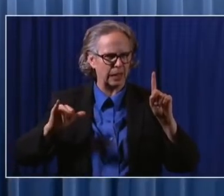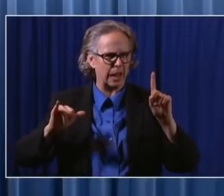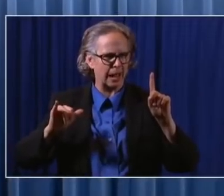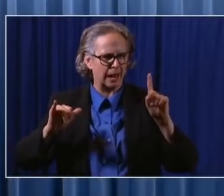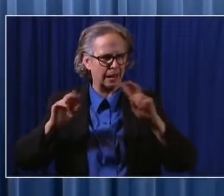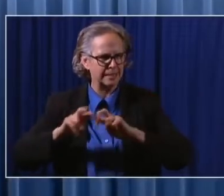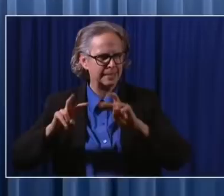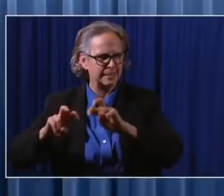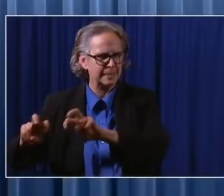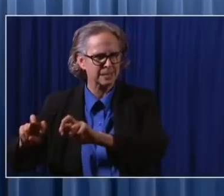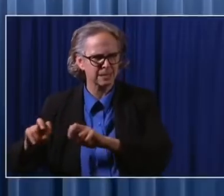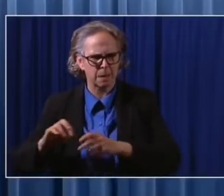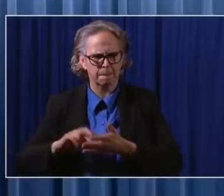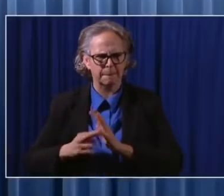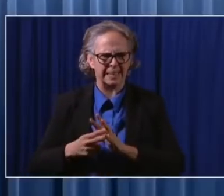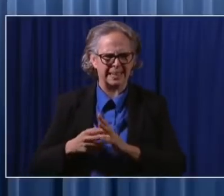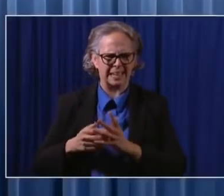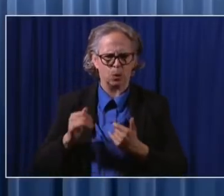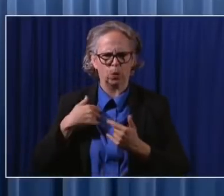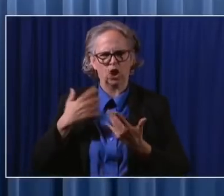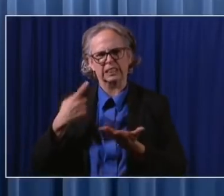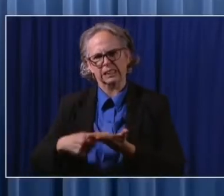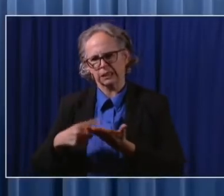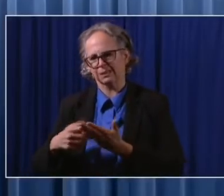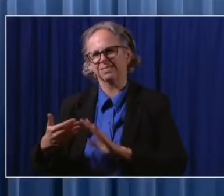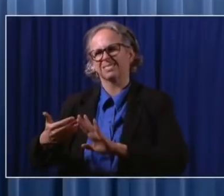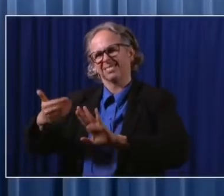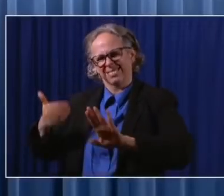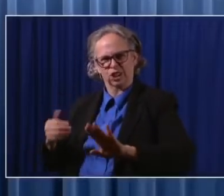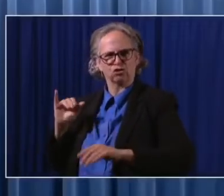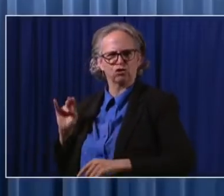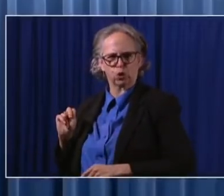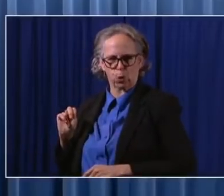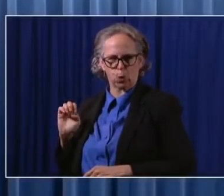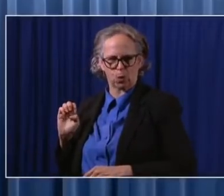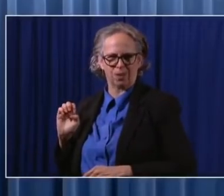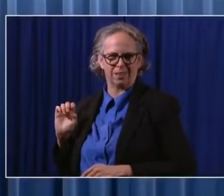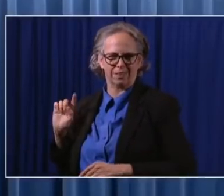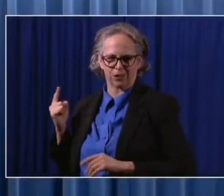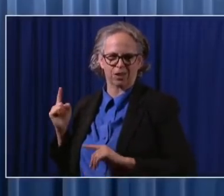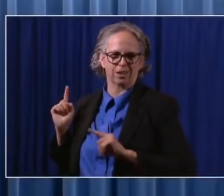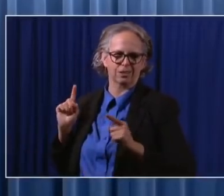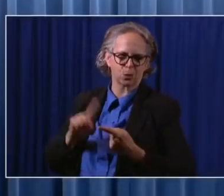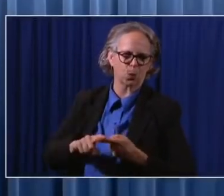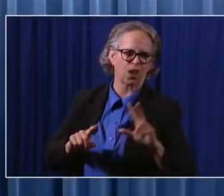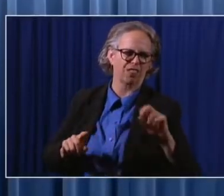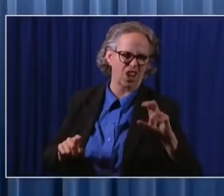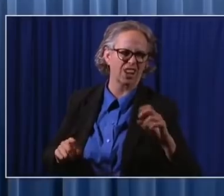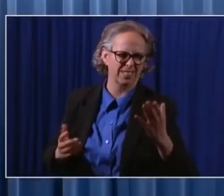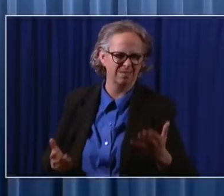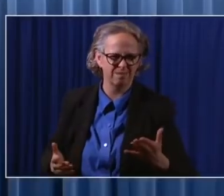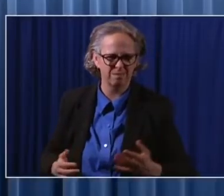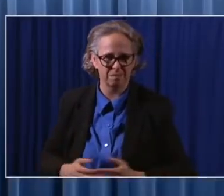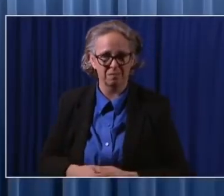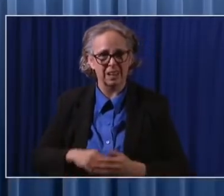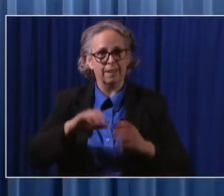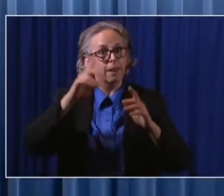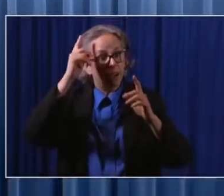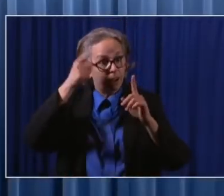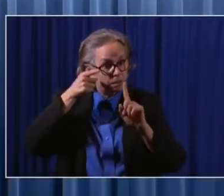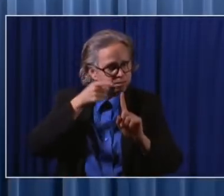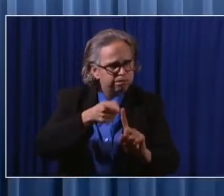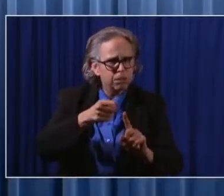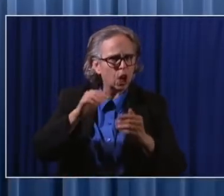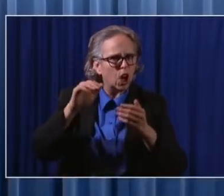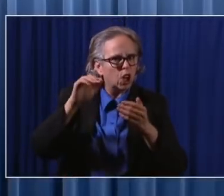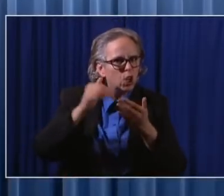June 16th, as I just did, to the 30th, where we said the new cases per day doubled from 82 to 161.